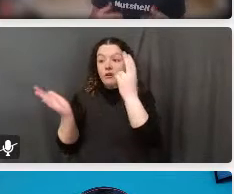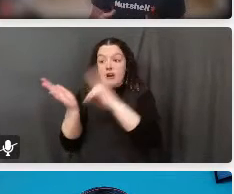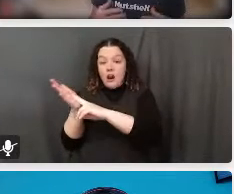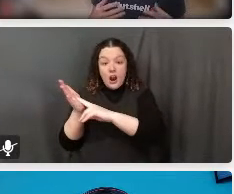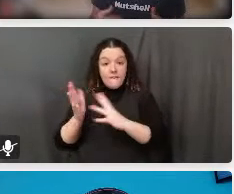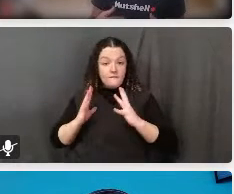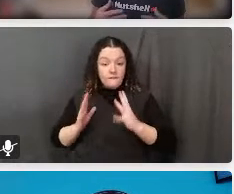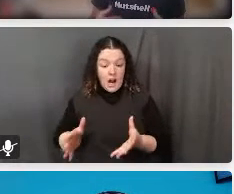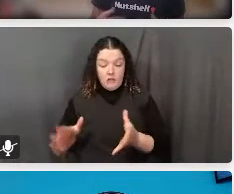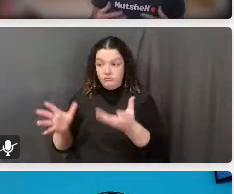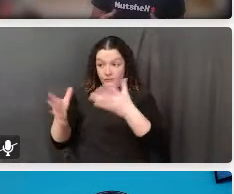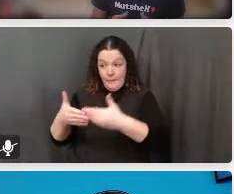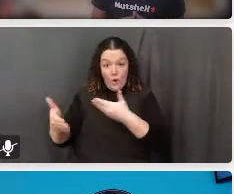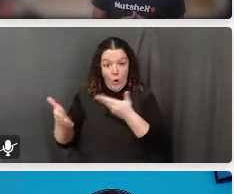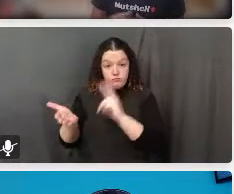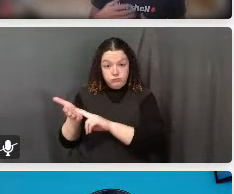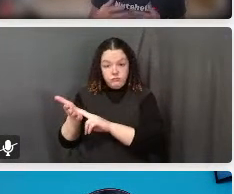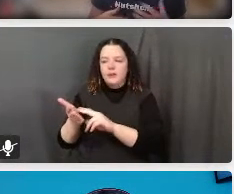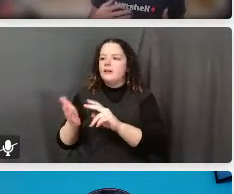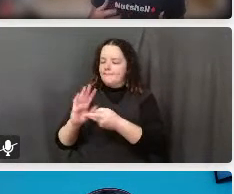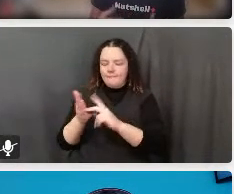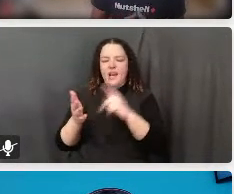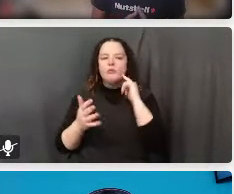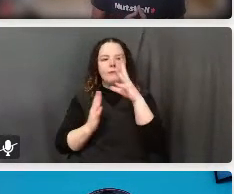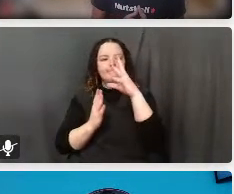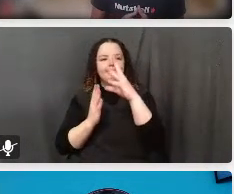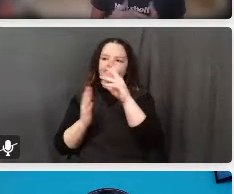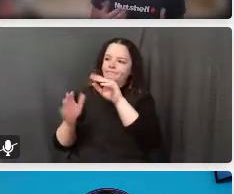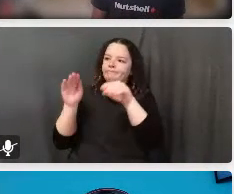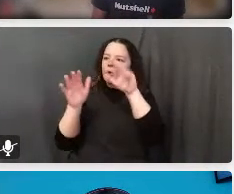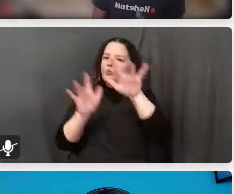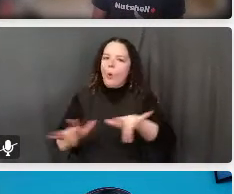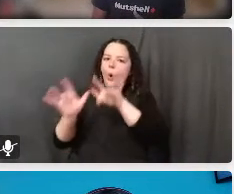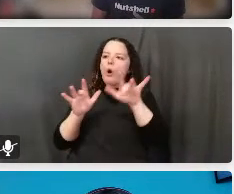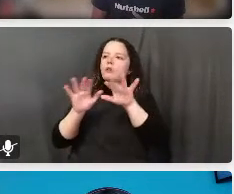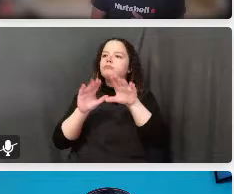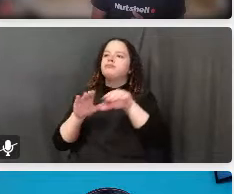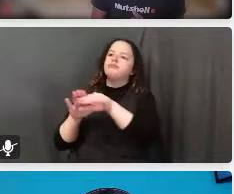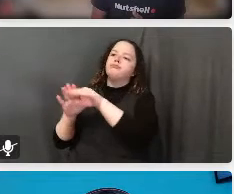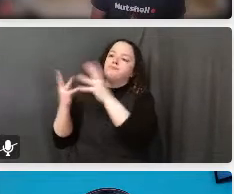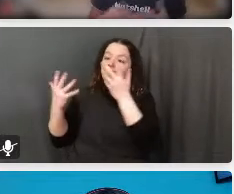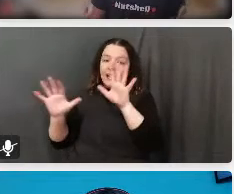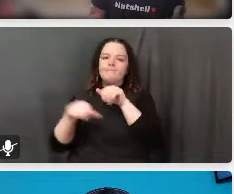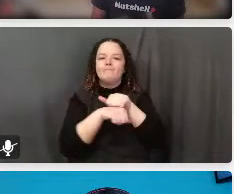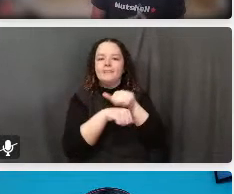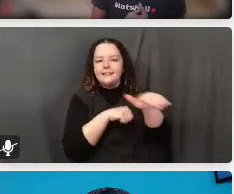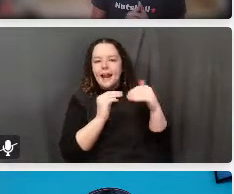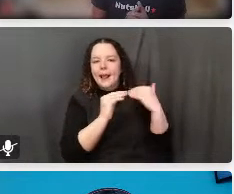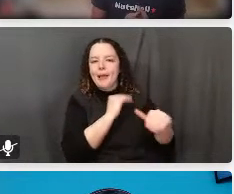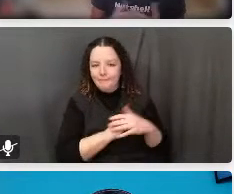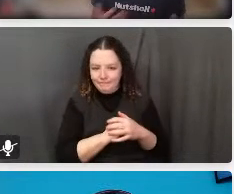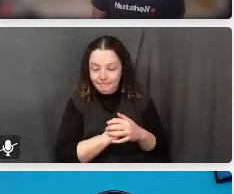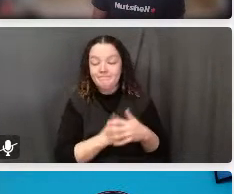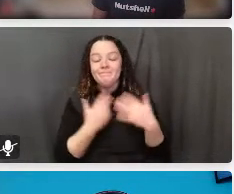will get a copy of the recording of the webinar once it processes through our demo software. So without further ado, let's get